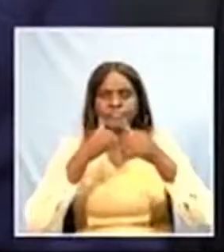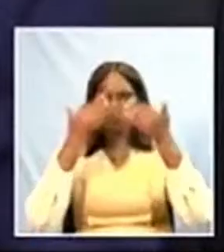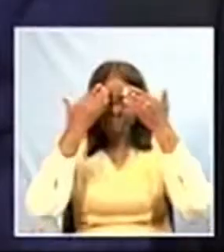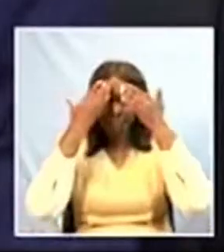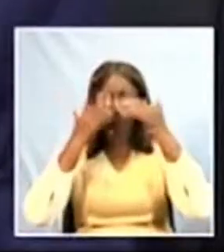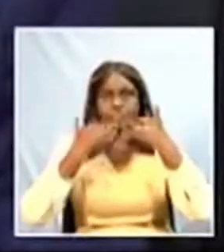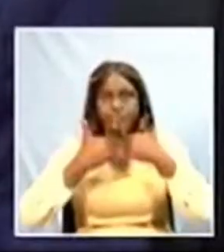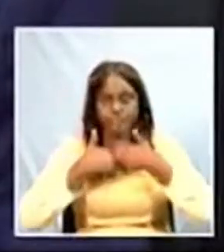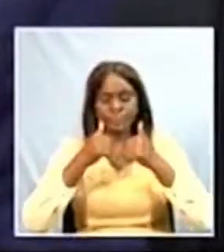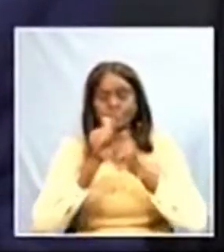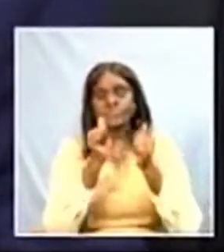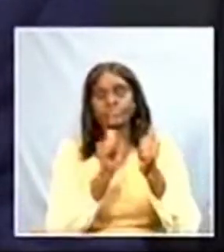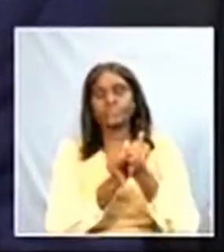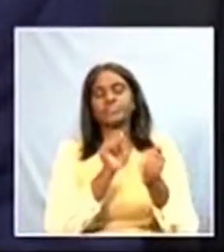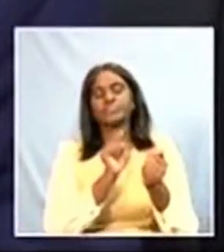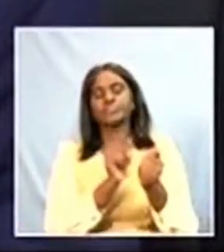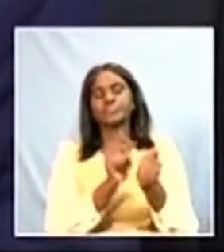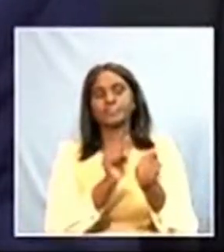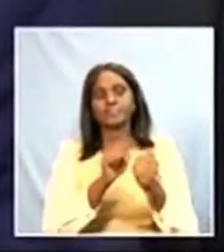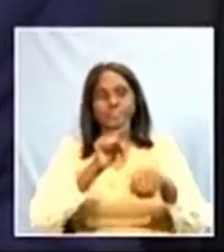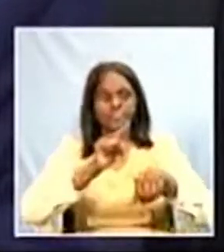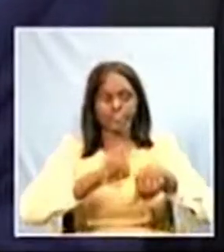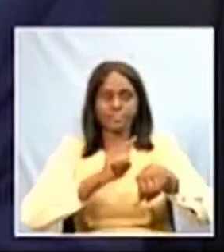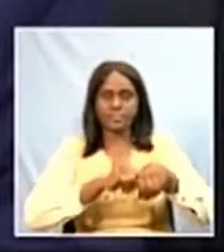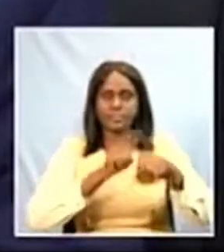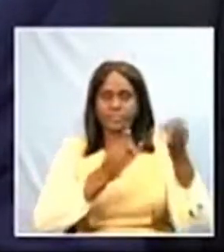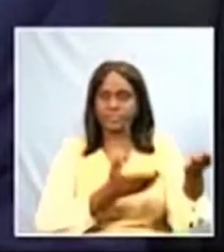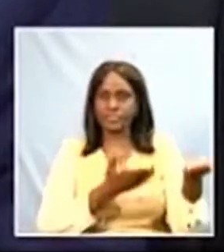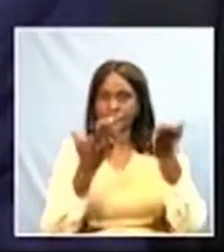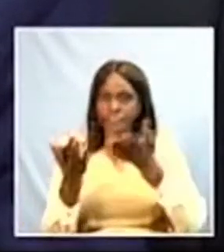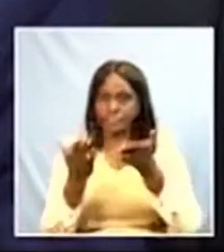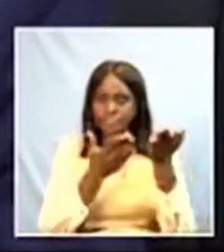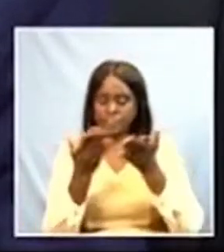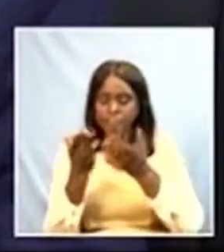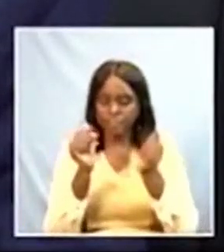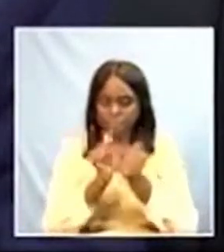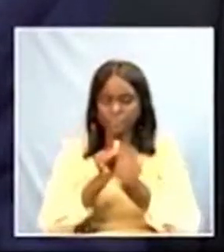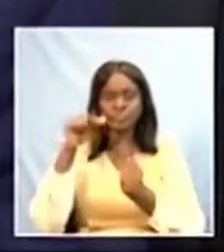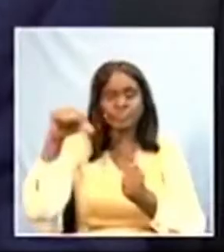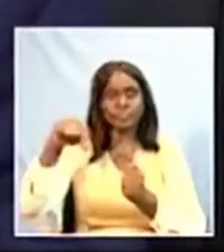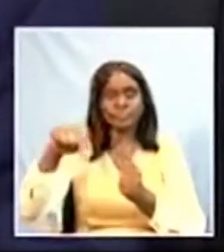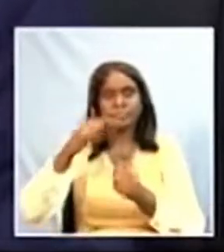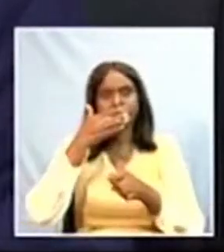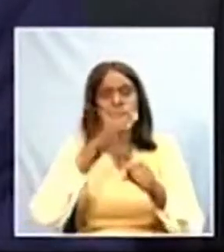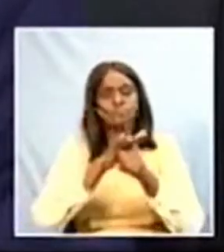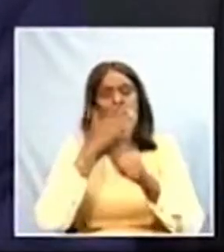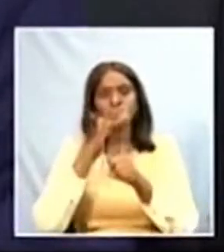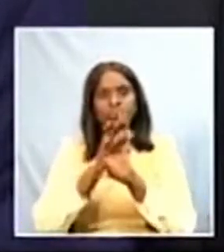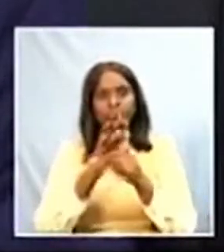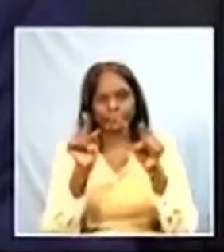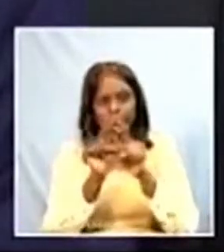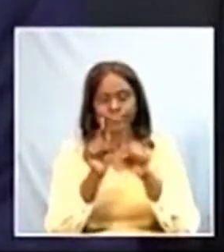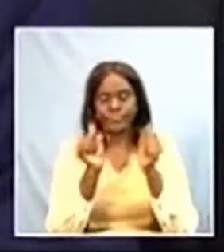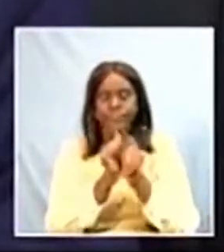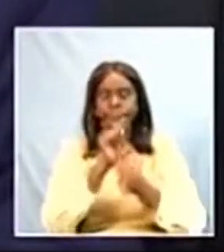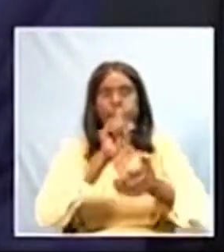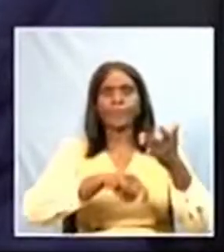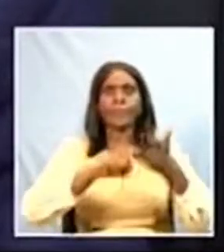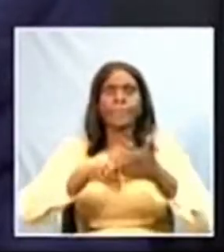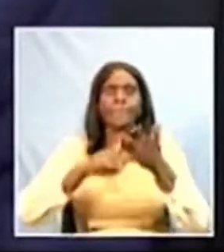aware about a timely delivery and the quality assurance, as well as the